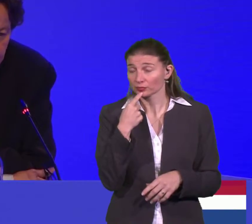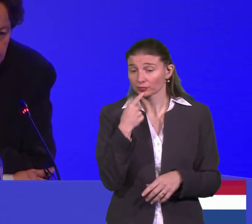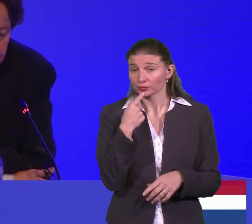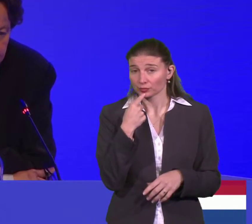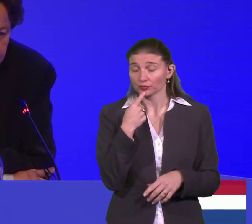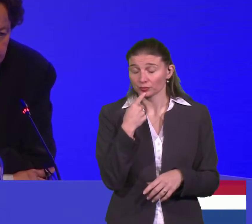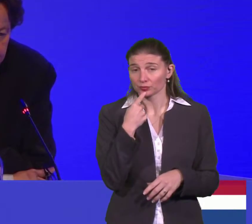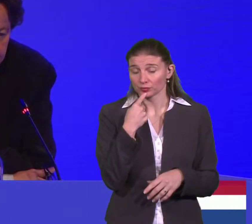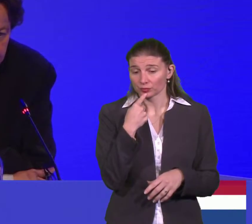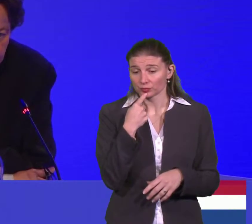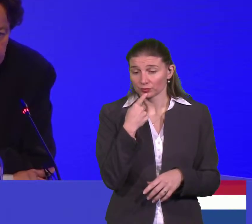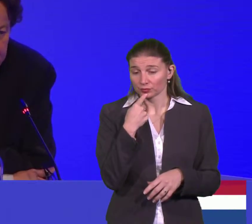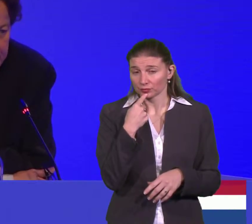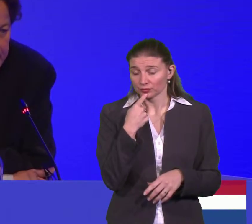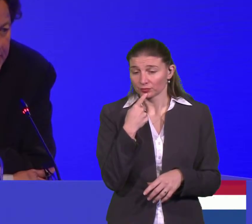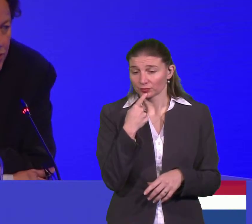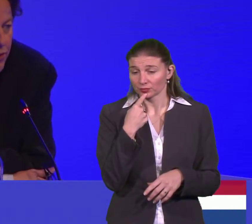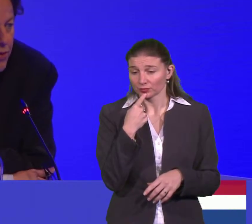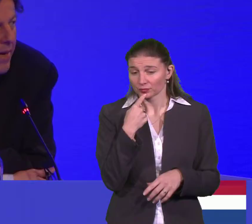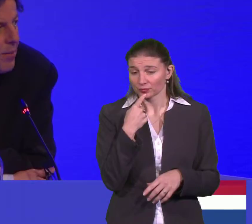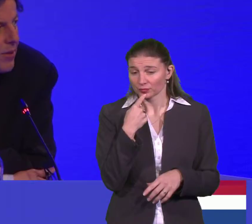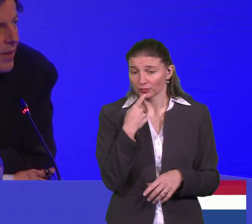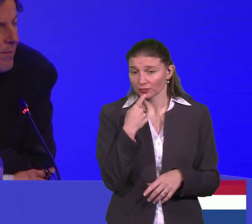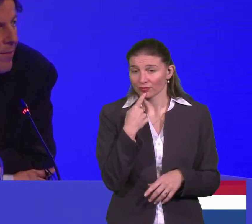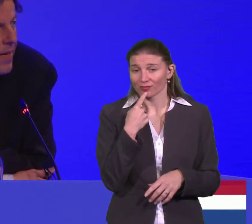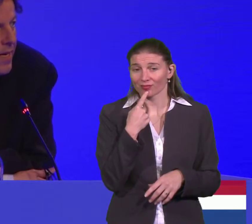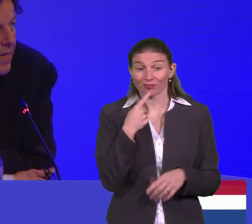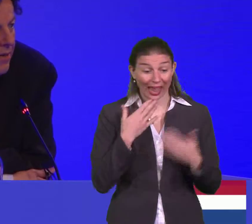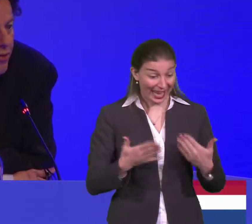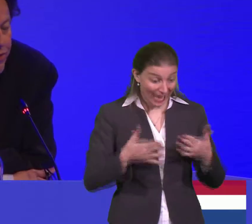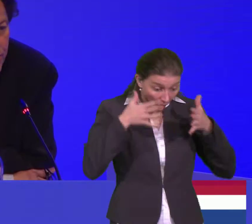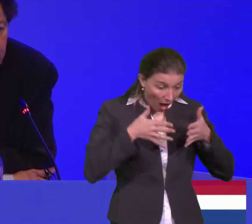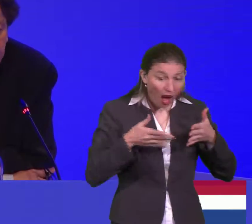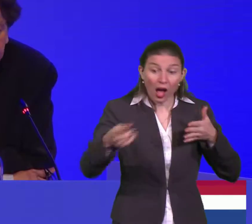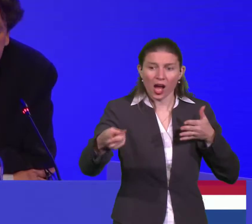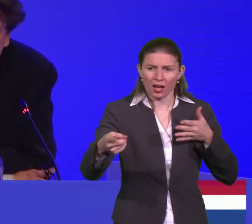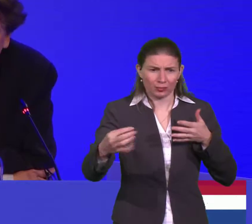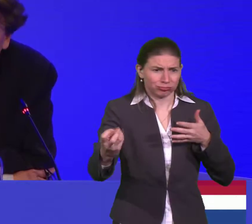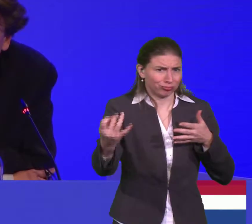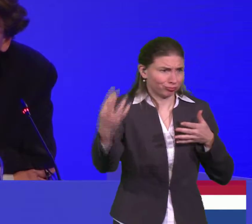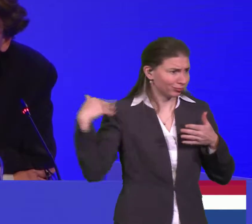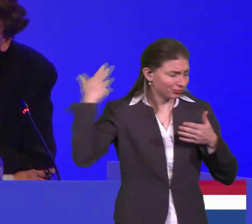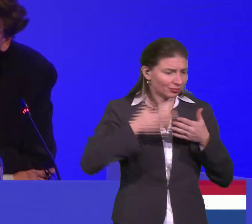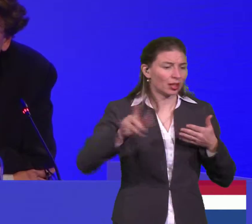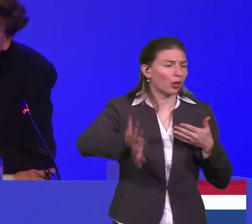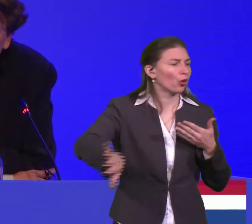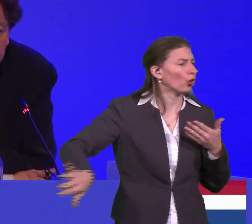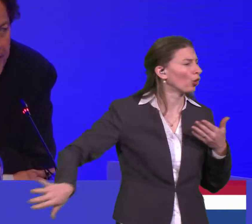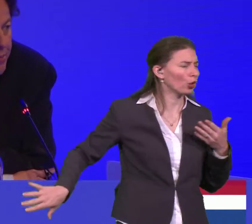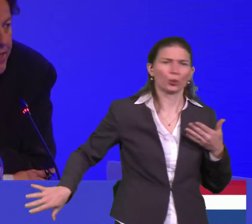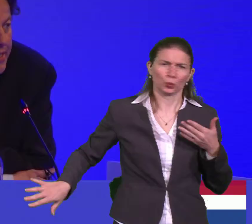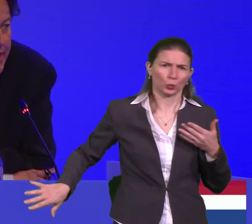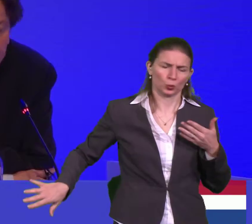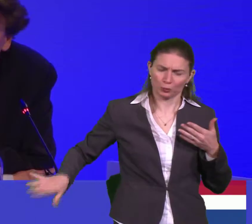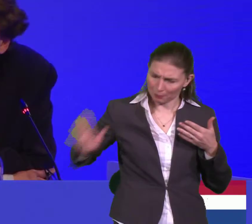the not pushing this issue to the back burner. Of course, all our attention at a day-to-day level is now